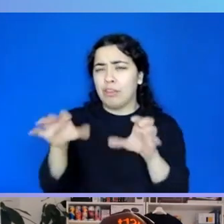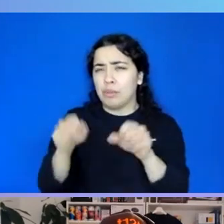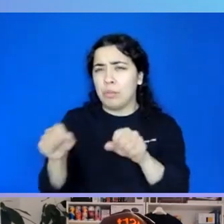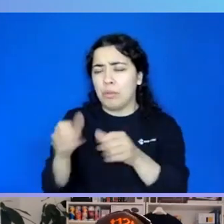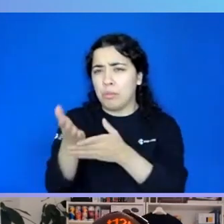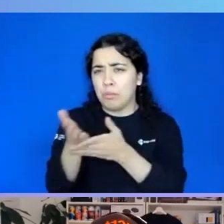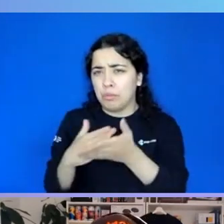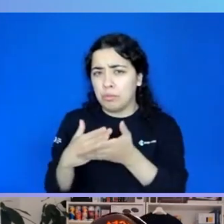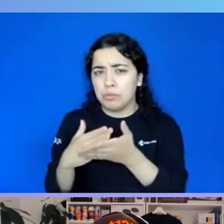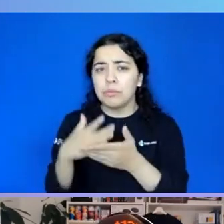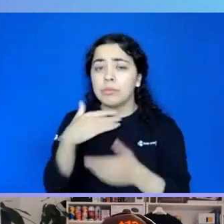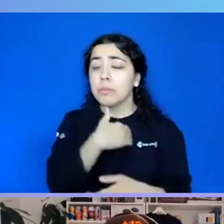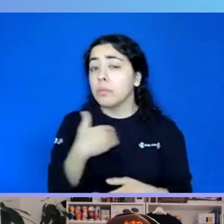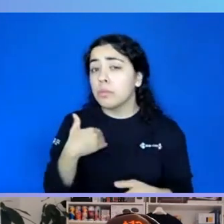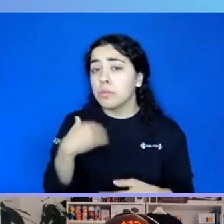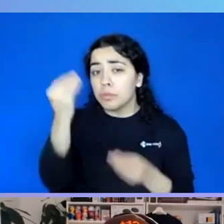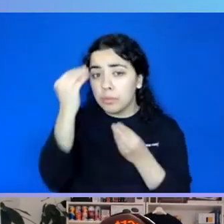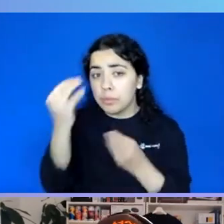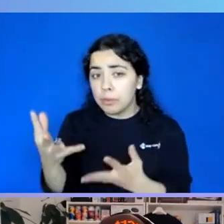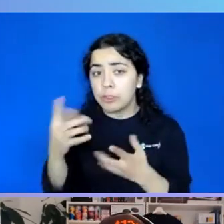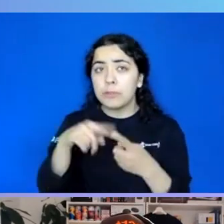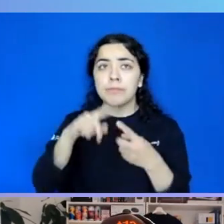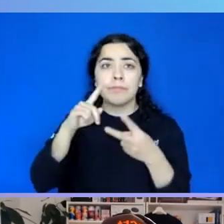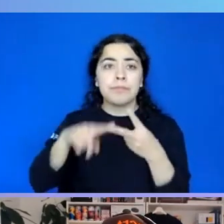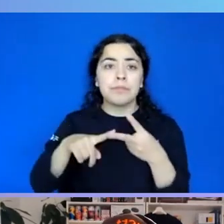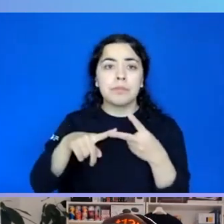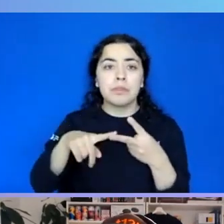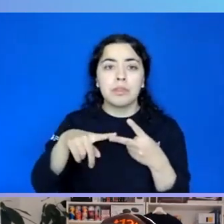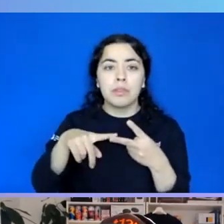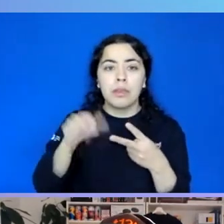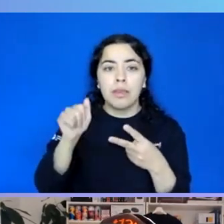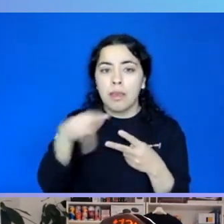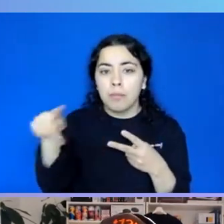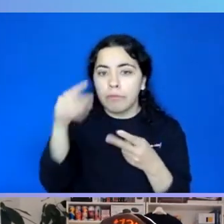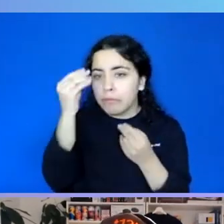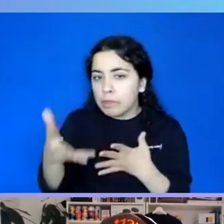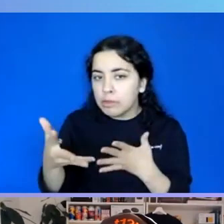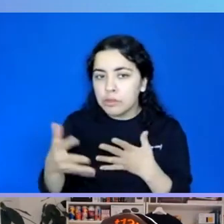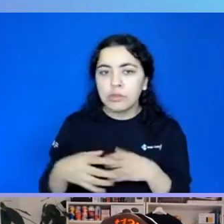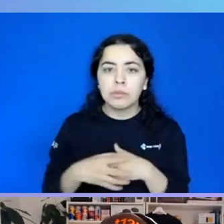And membership information and app information and so on.